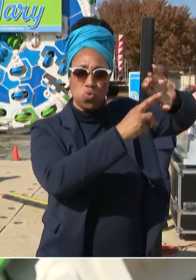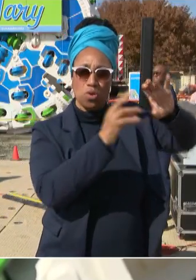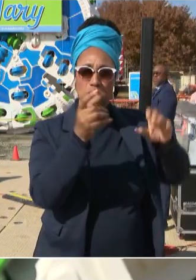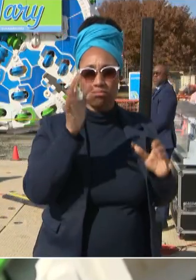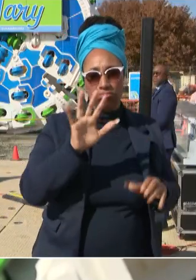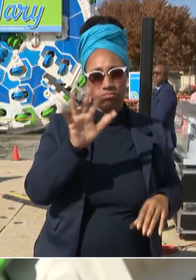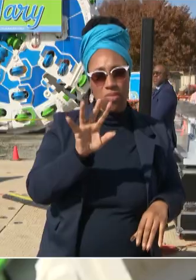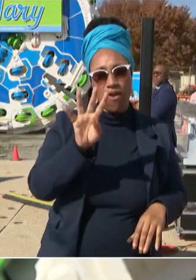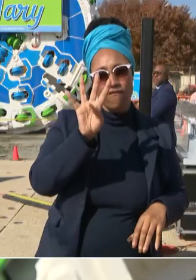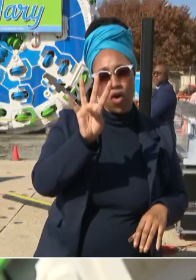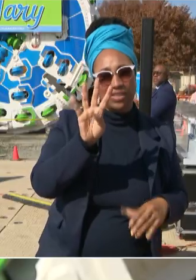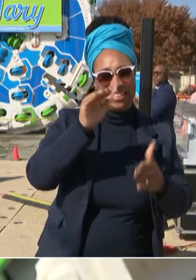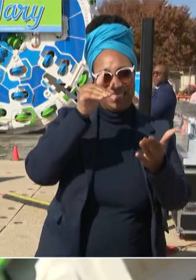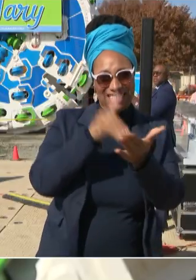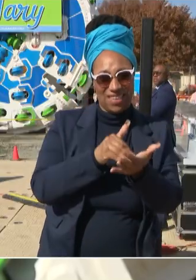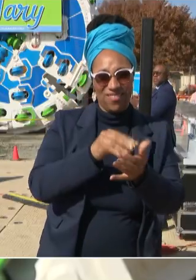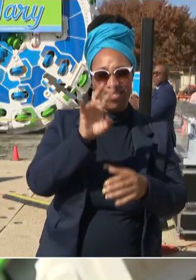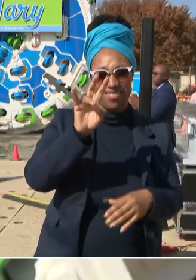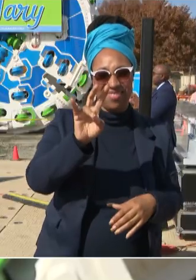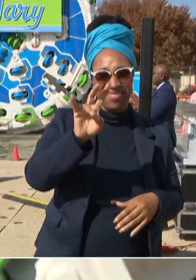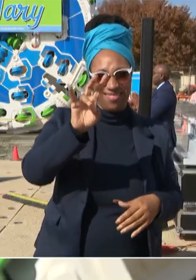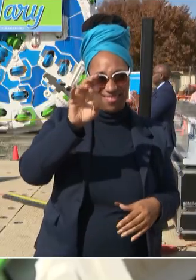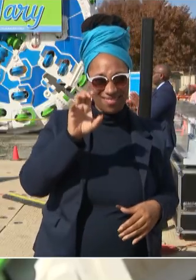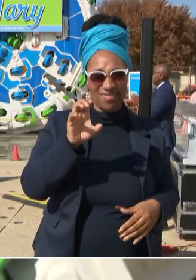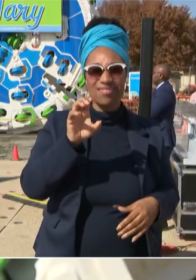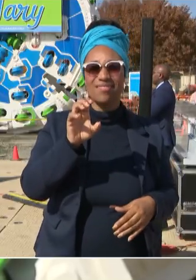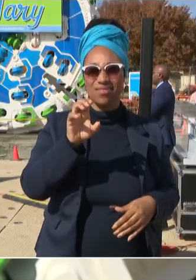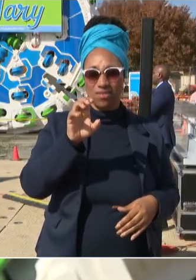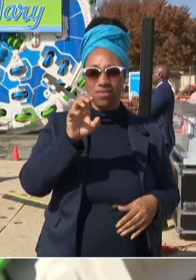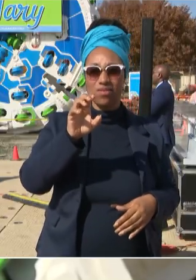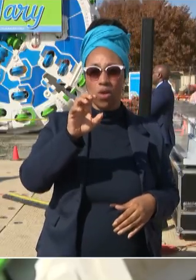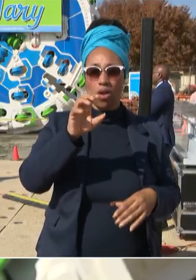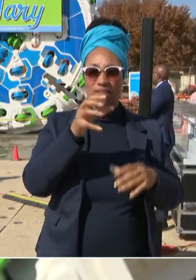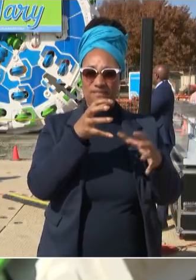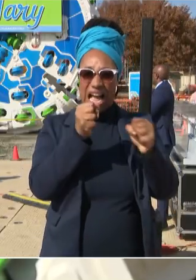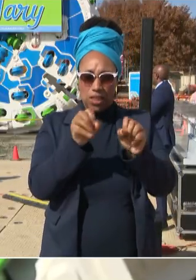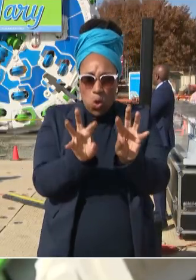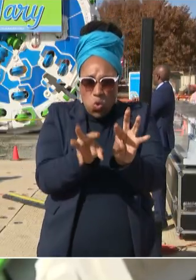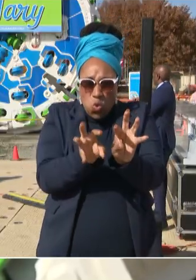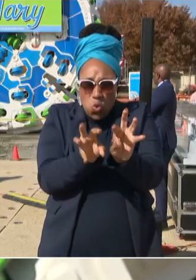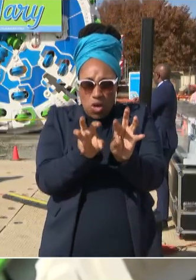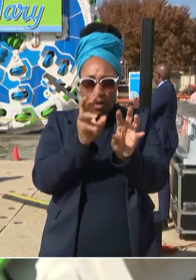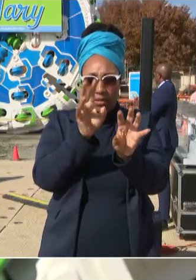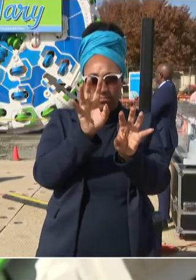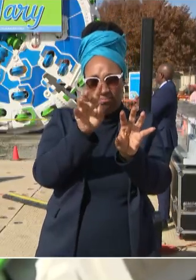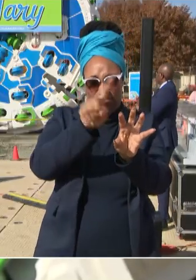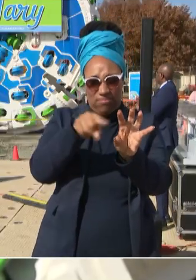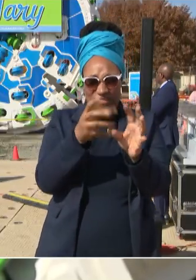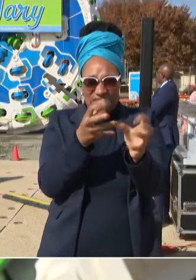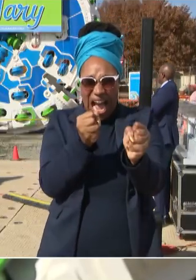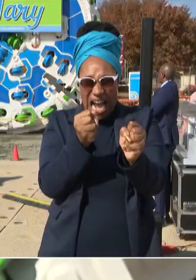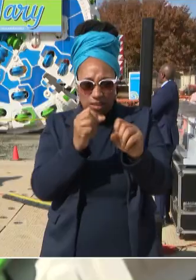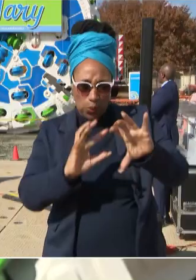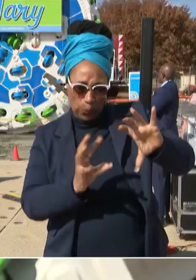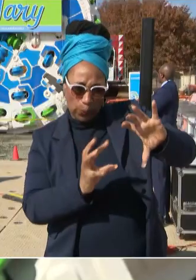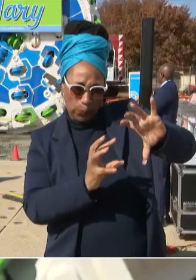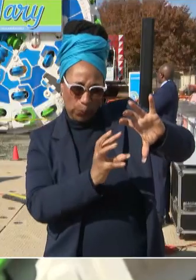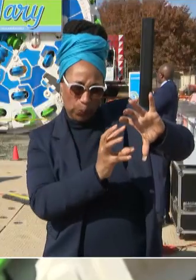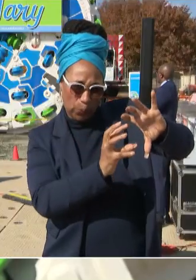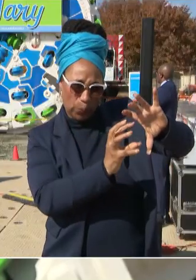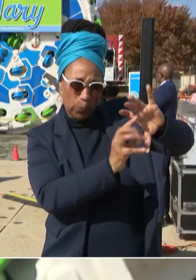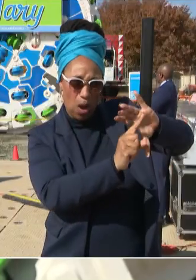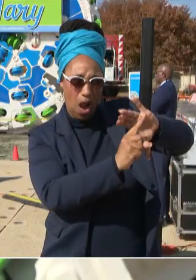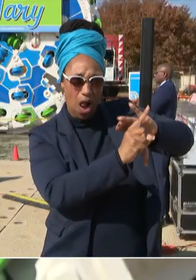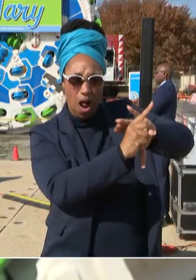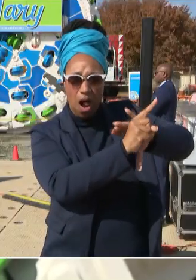So I just want to provide some statistics for this tunnel. So the Potomac River Tunnel, as many of the